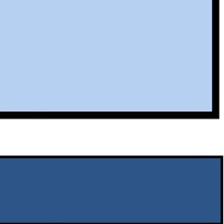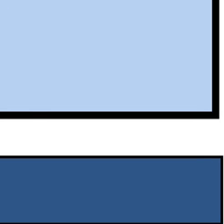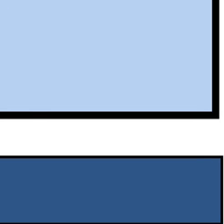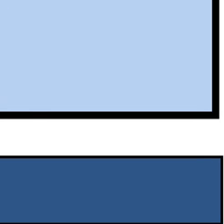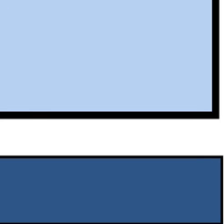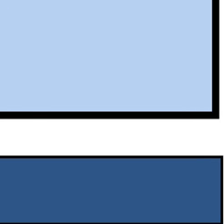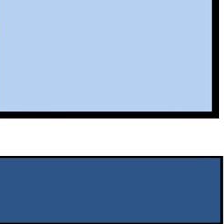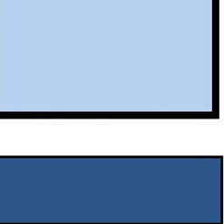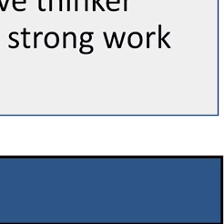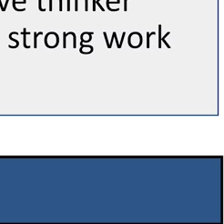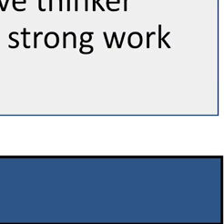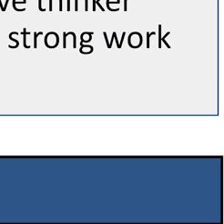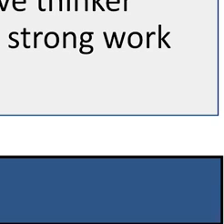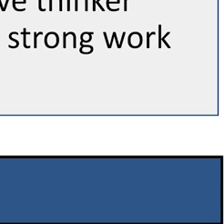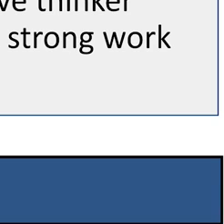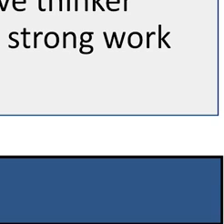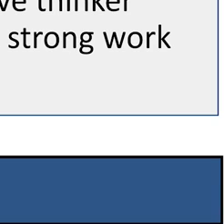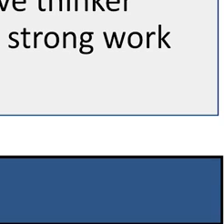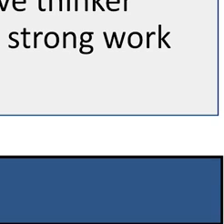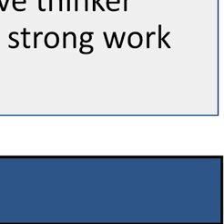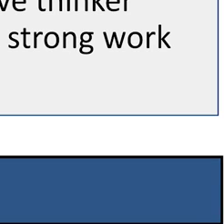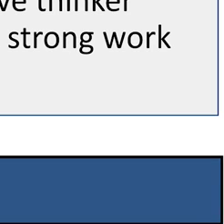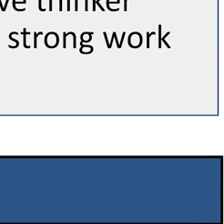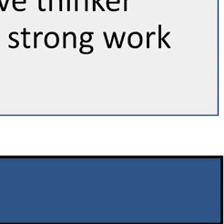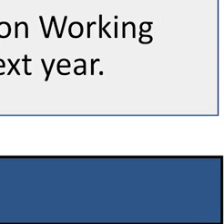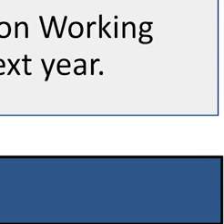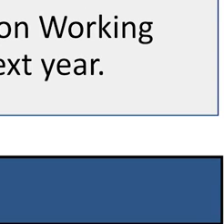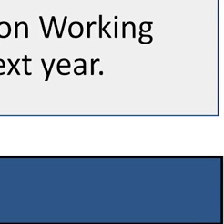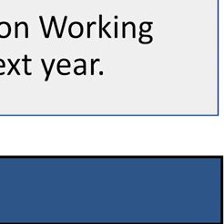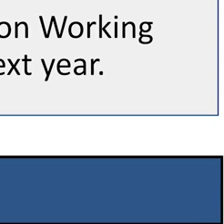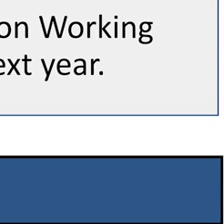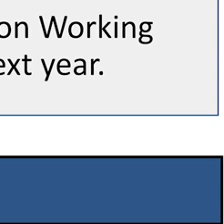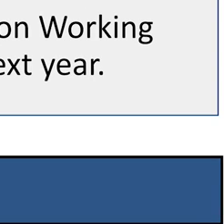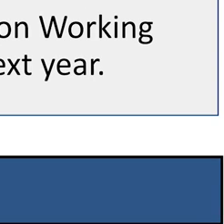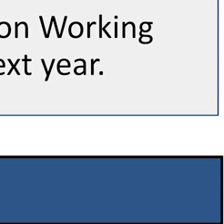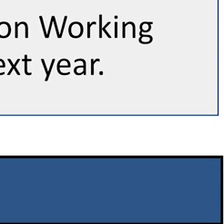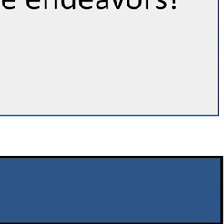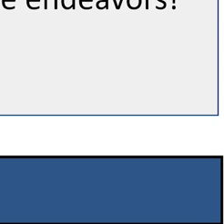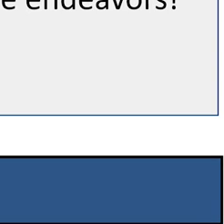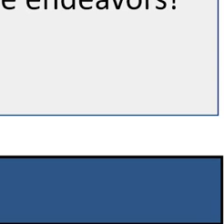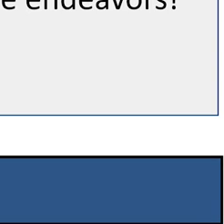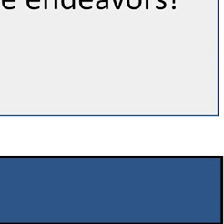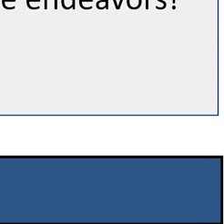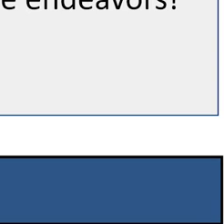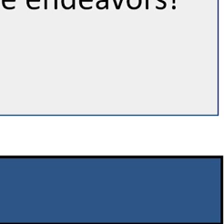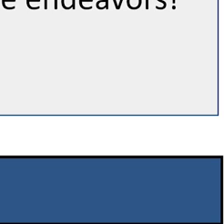Hushauer. Allison Lutz. Errol Summit. Taylor